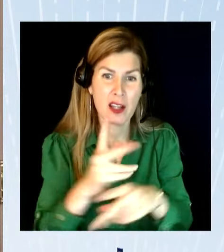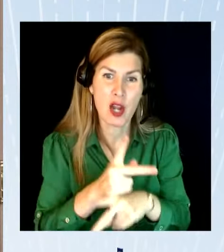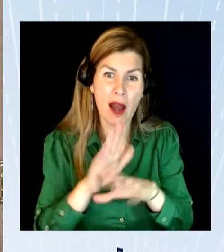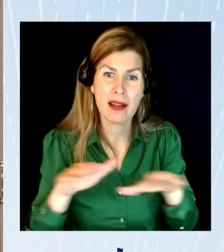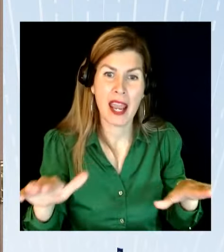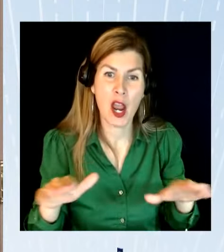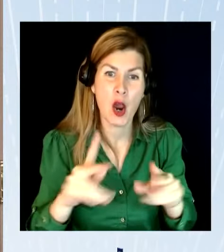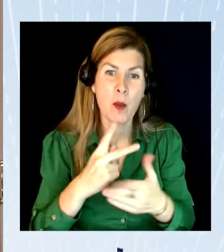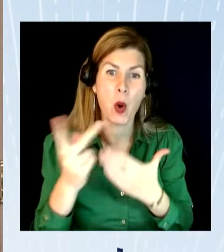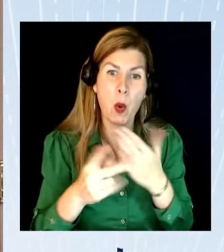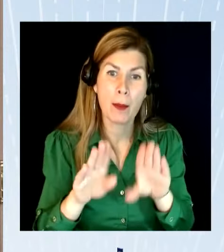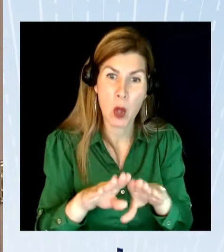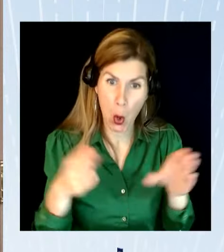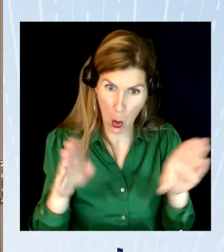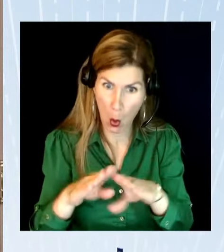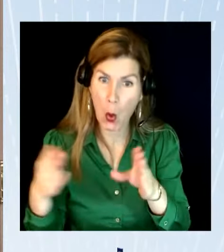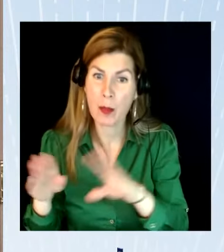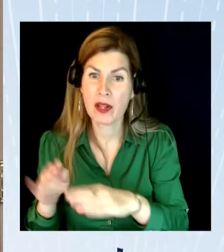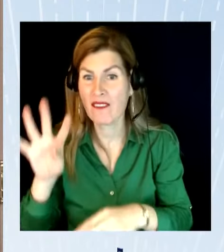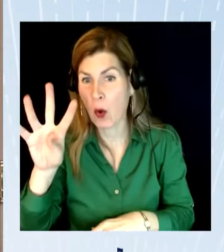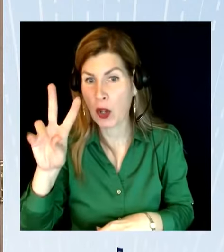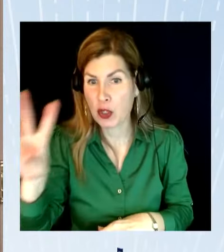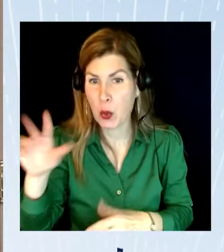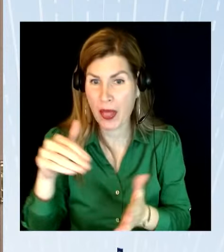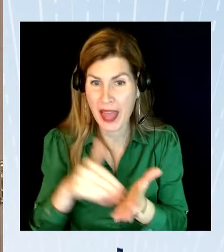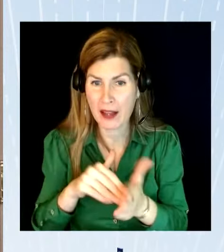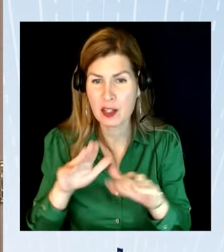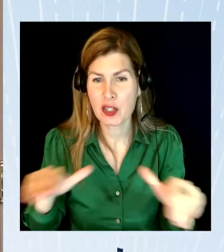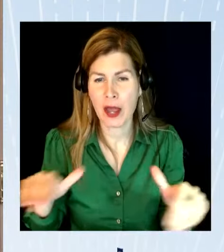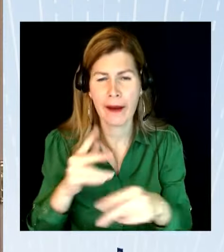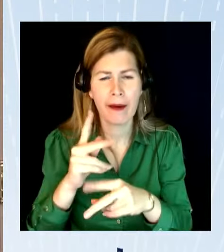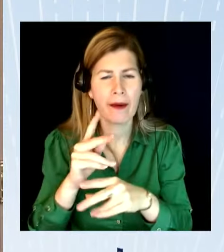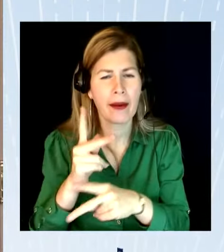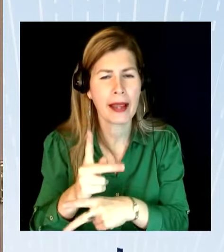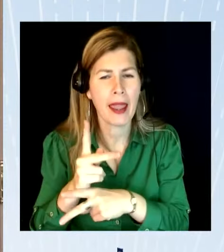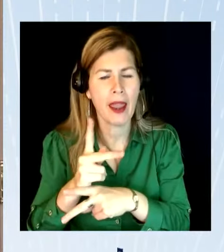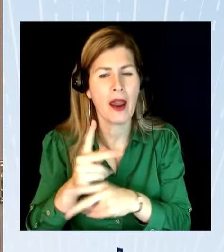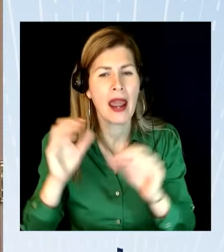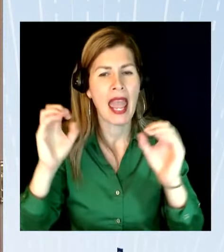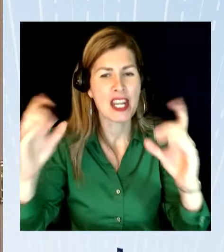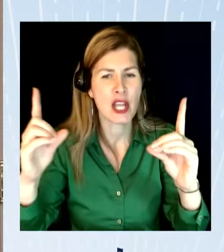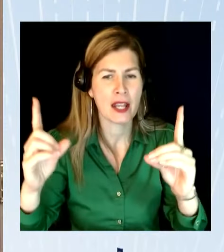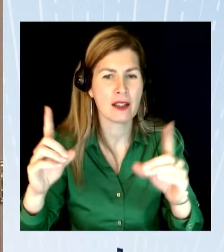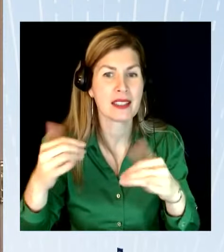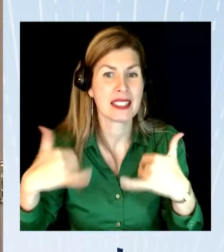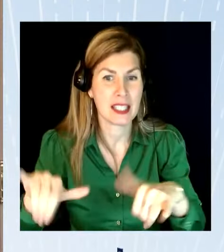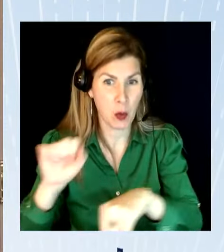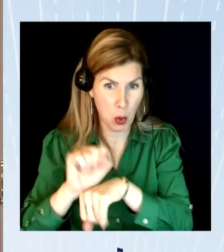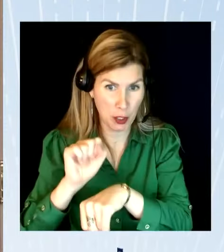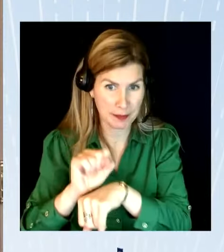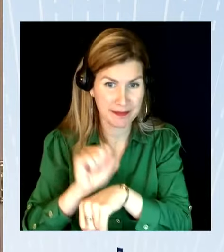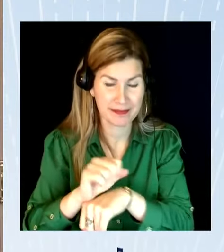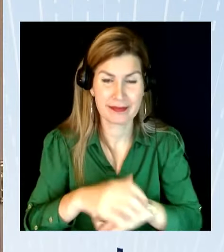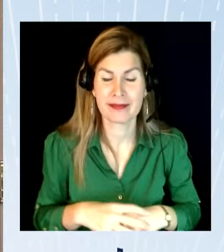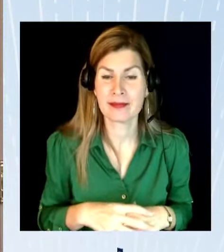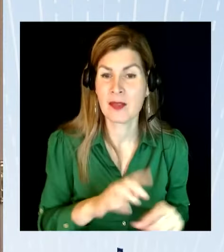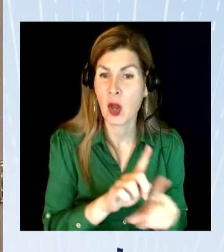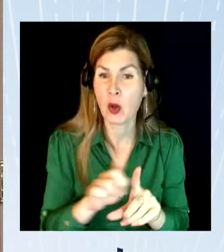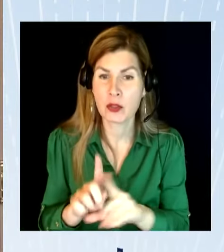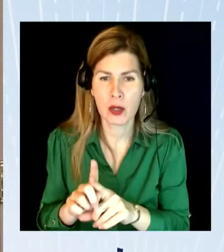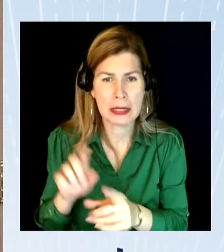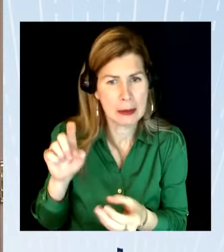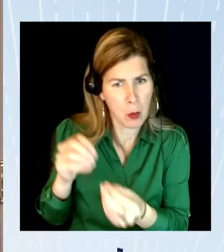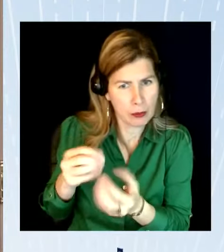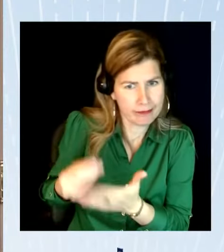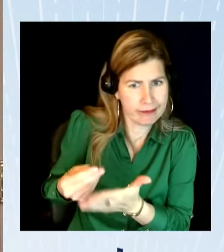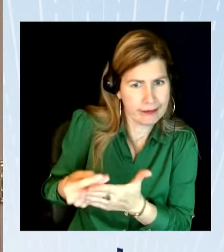Massachusetts and 42,000 child care educators working. We're also continuing to expand financial assistance for low